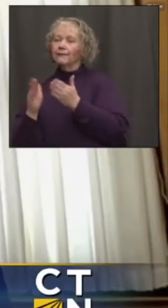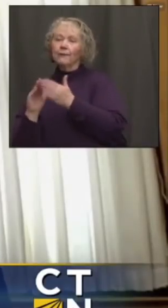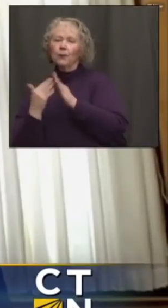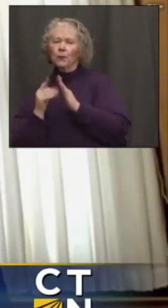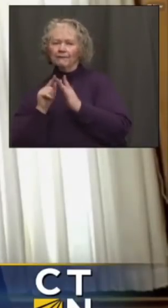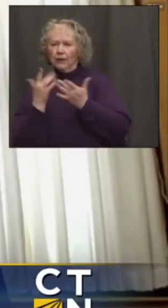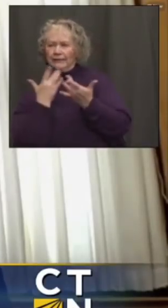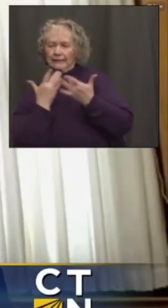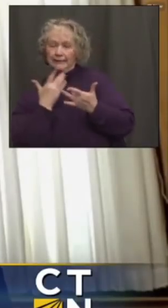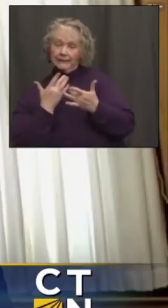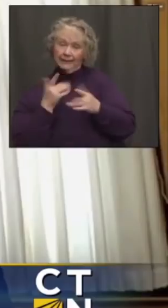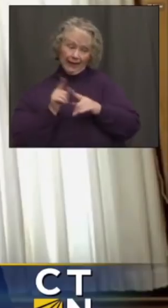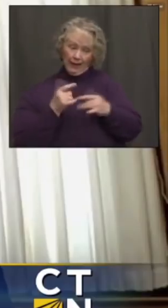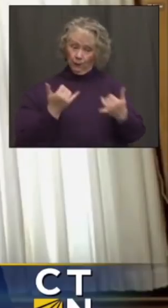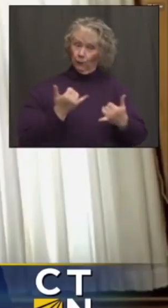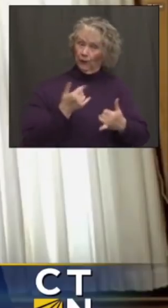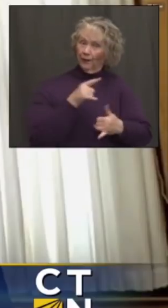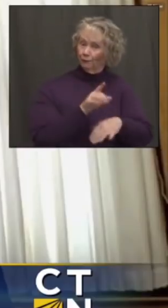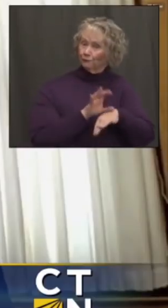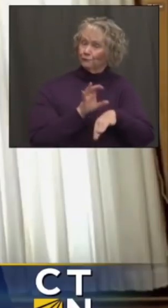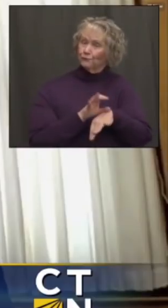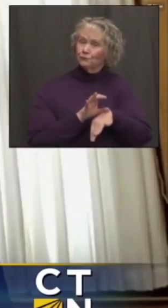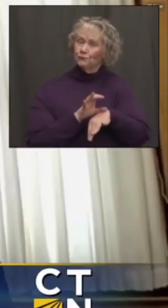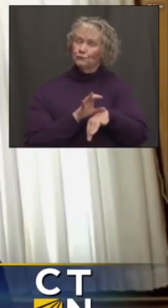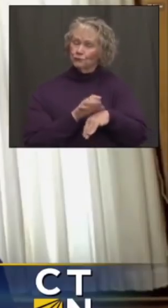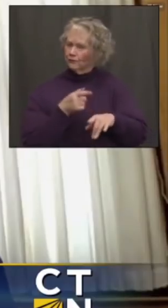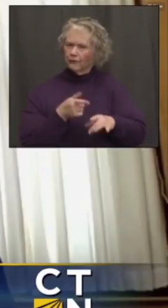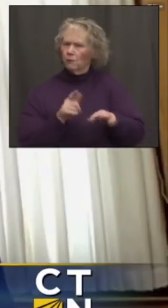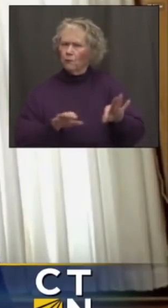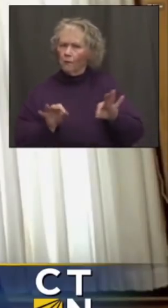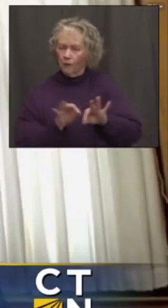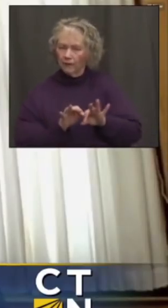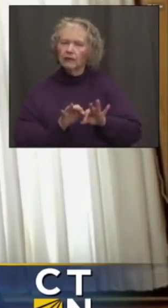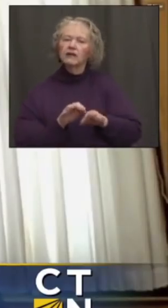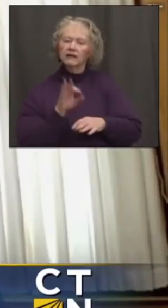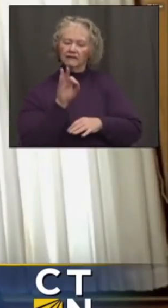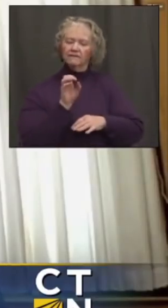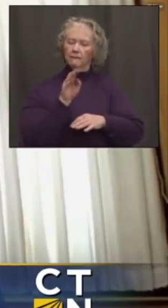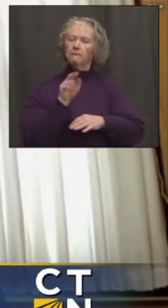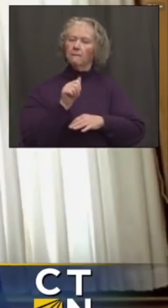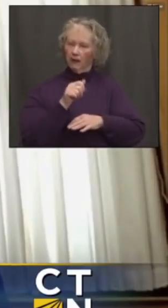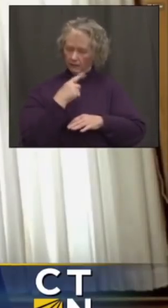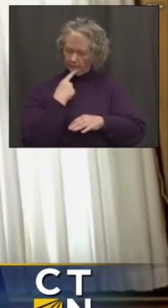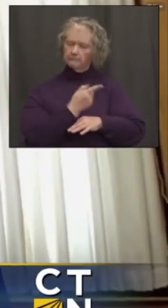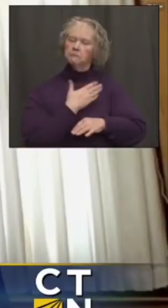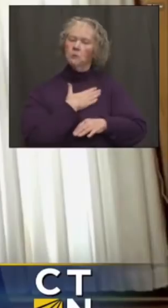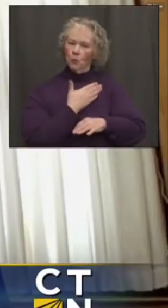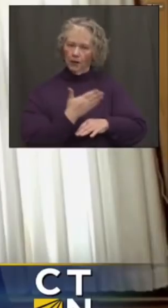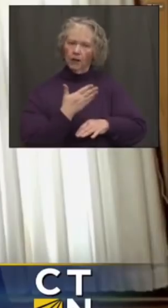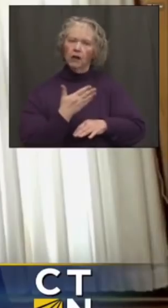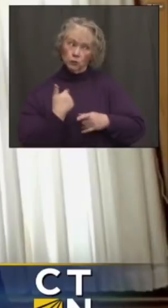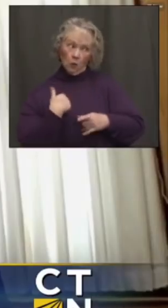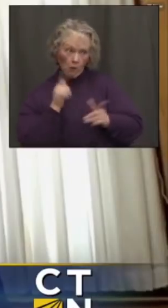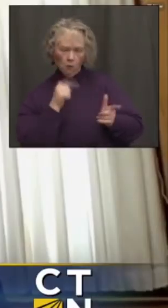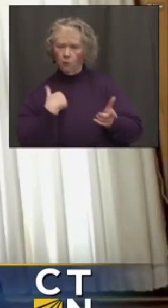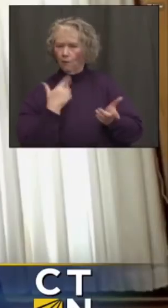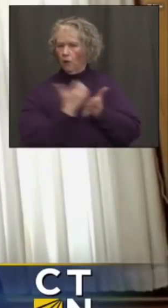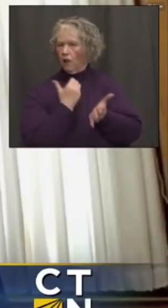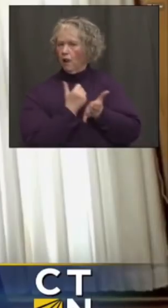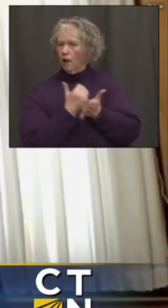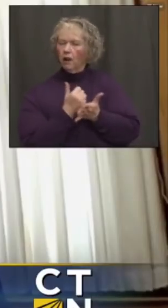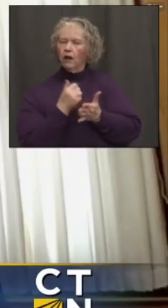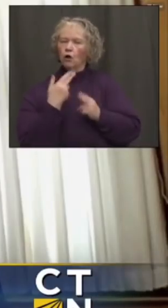mobile teams, which we believe is a critical element of our ability to do outreach, particularly in our cities and underserved communities, and